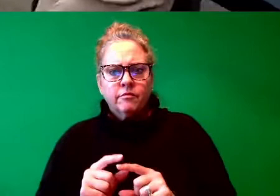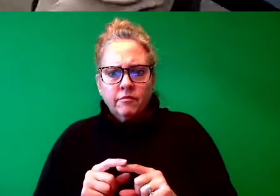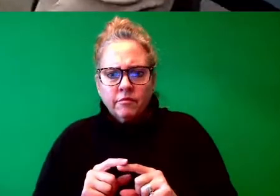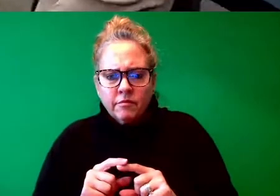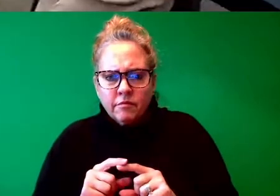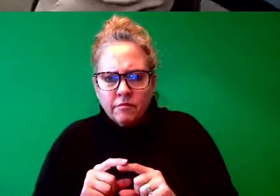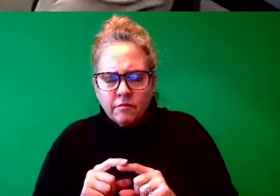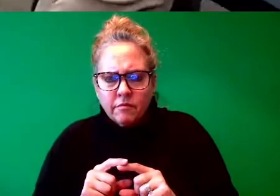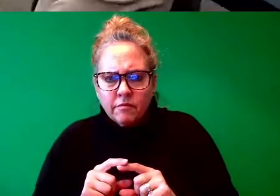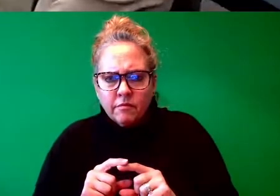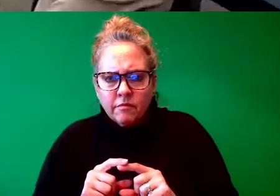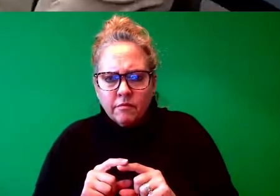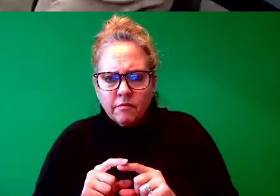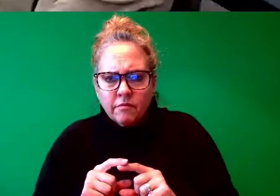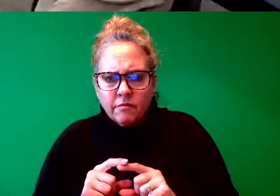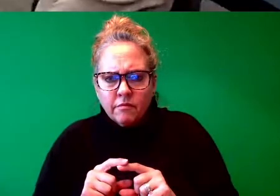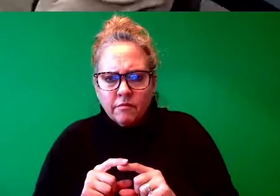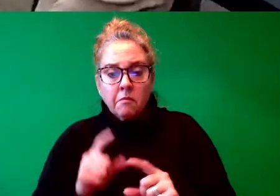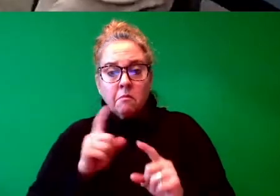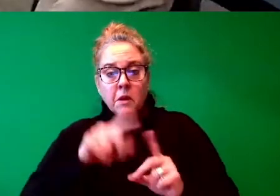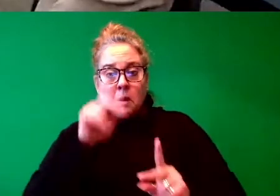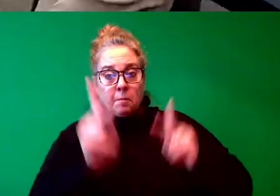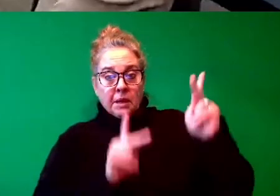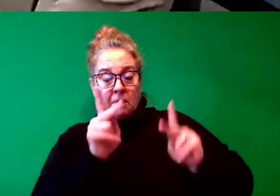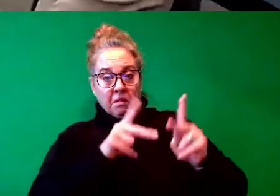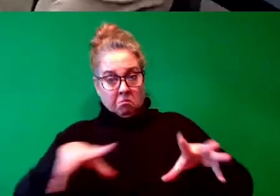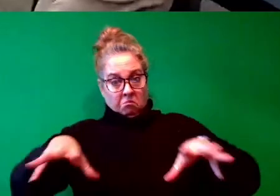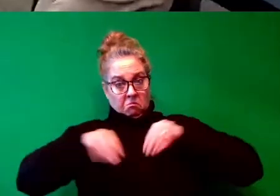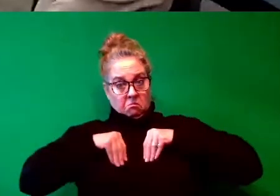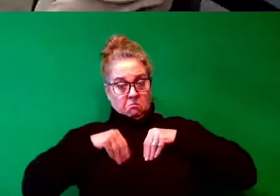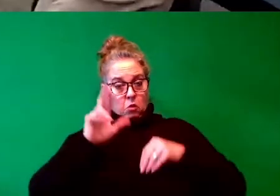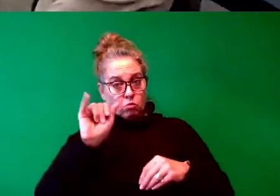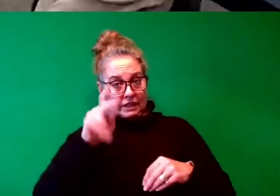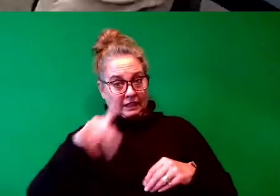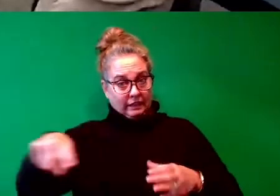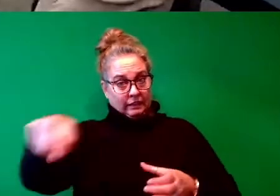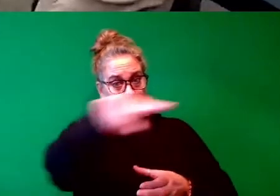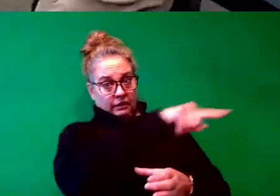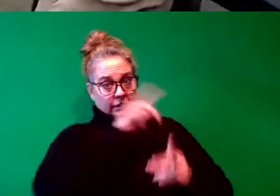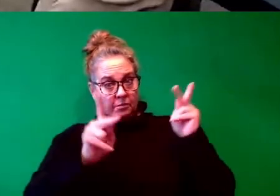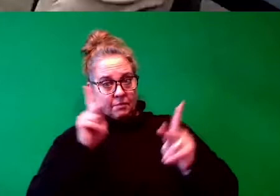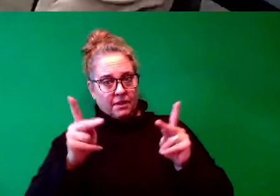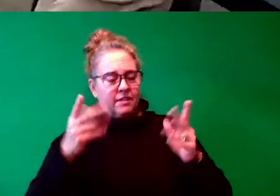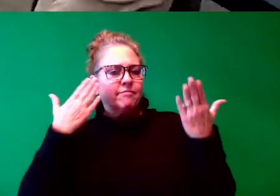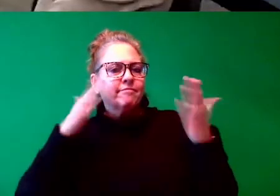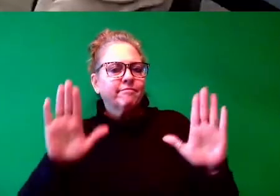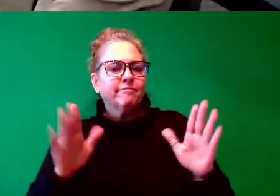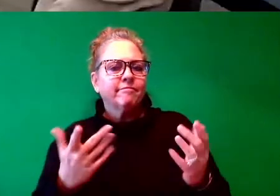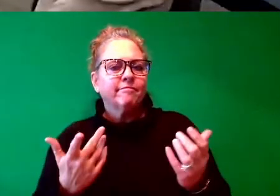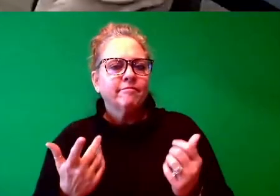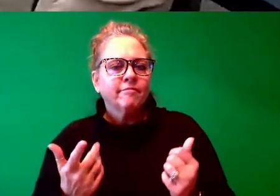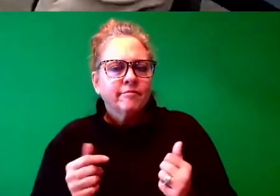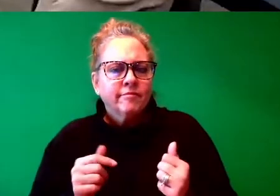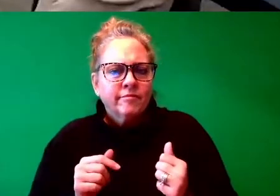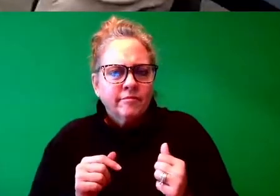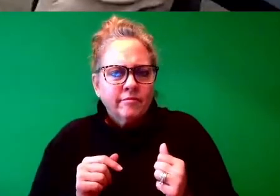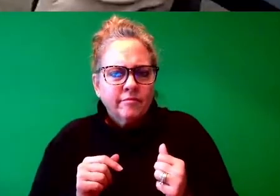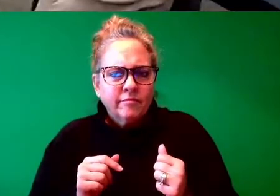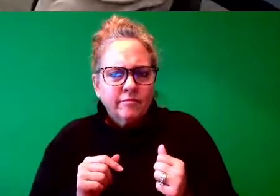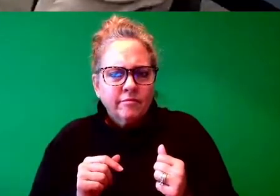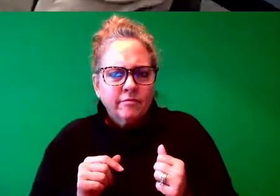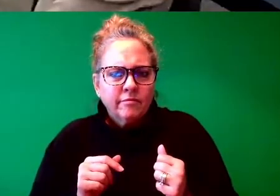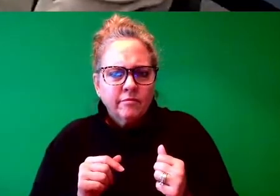know, at a certain level. If you're elderly, everyone here knows the risk factors. If you have